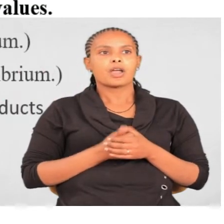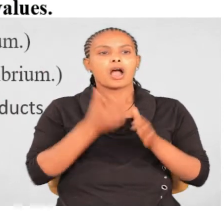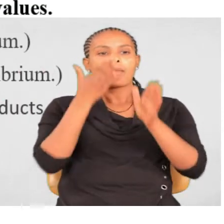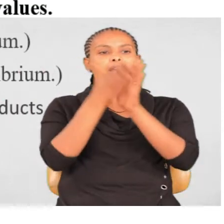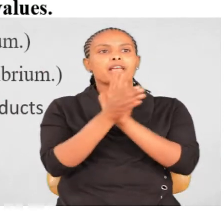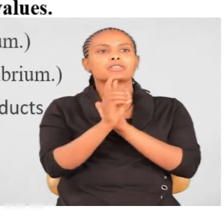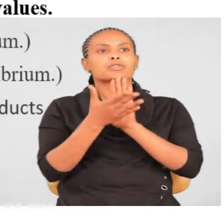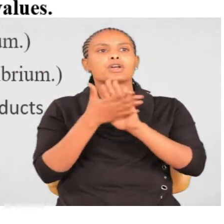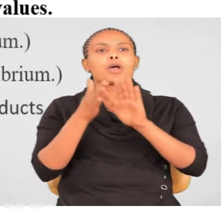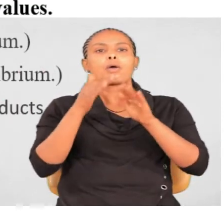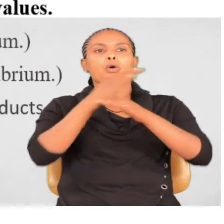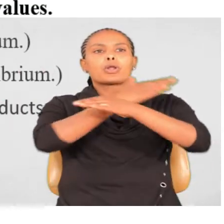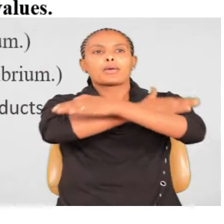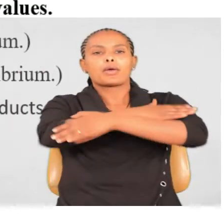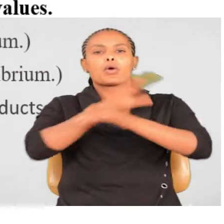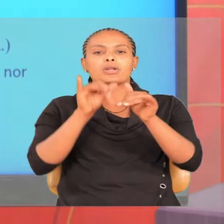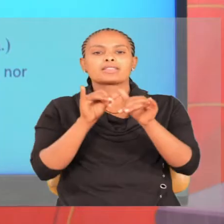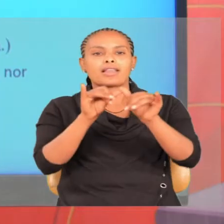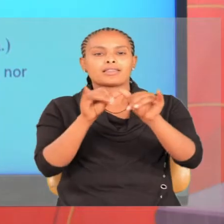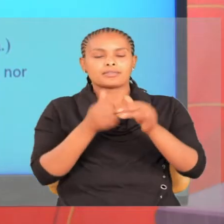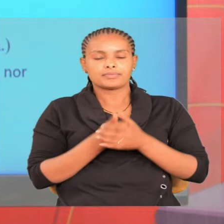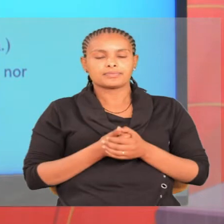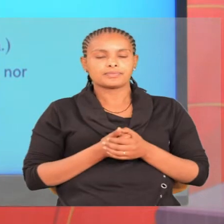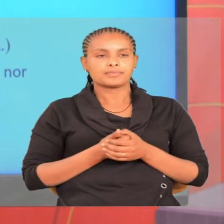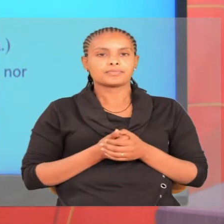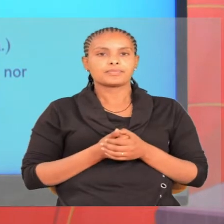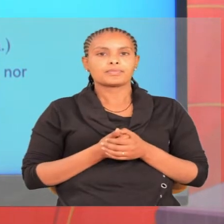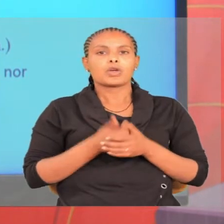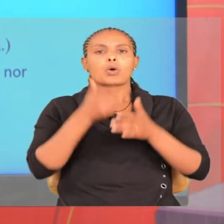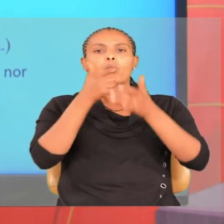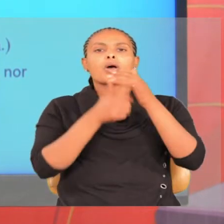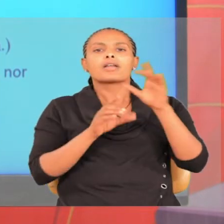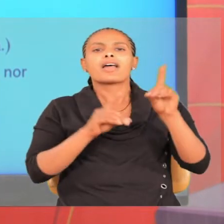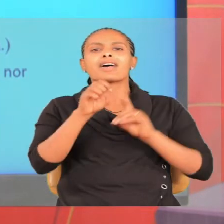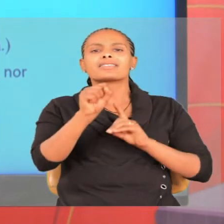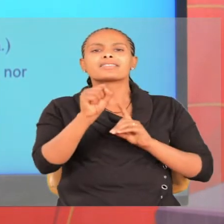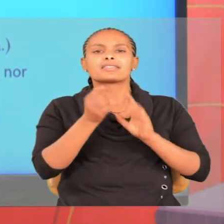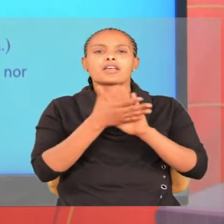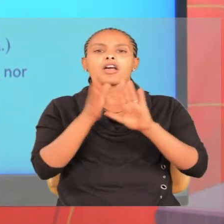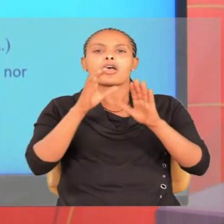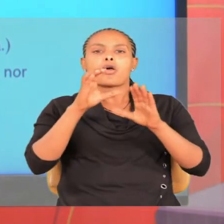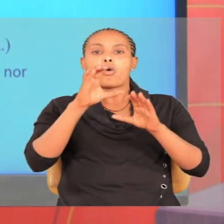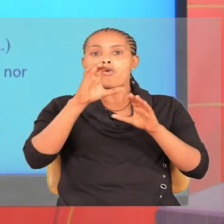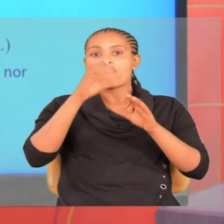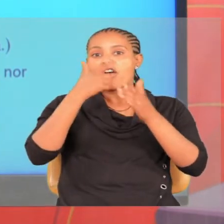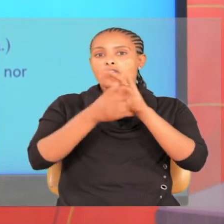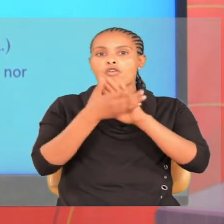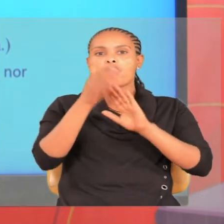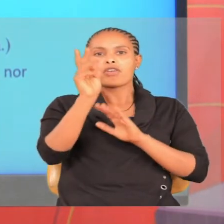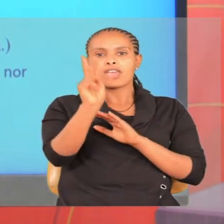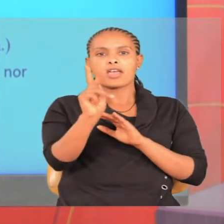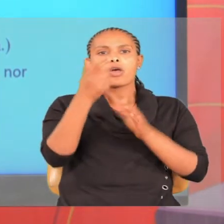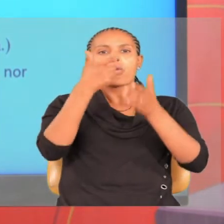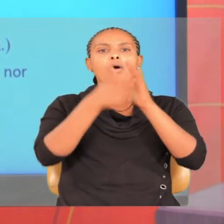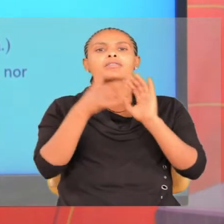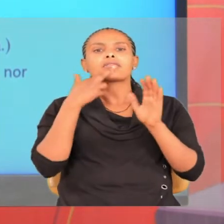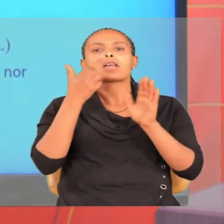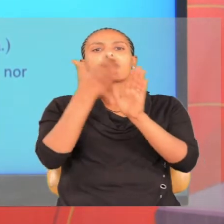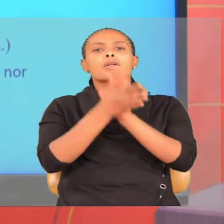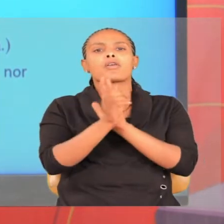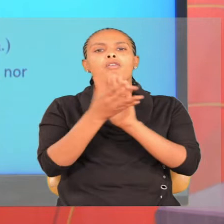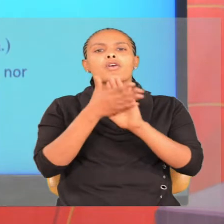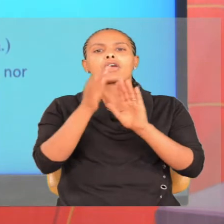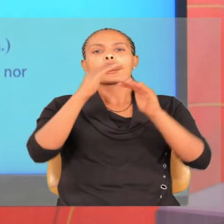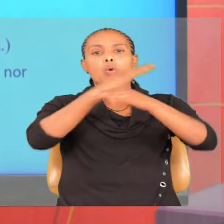Application of equilibrium constants. What does the value of K? What are the applications